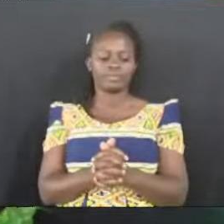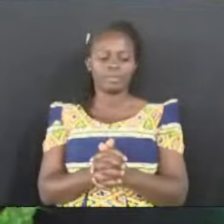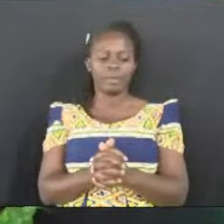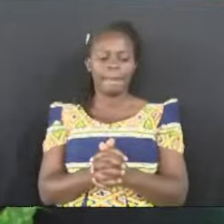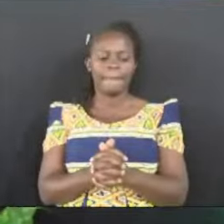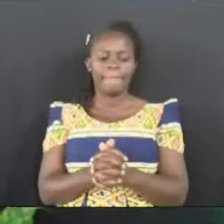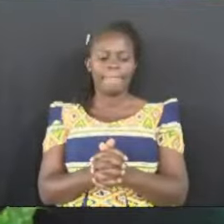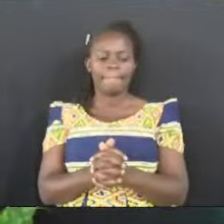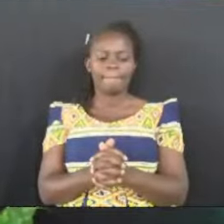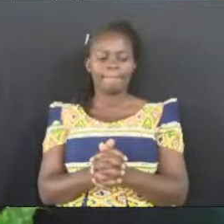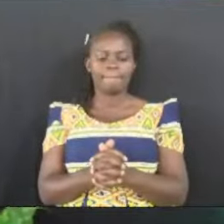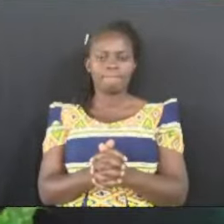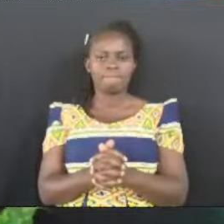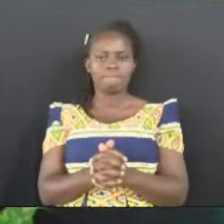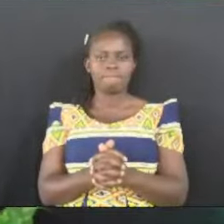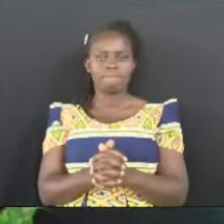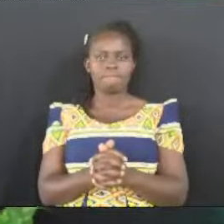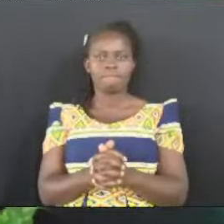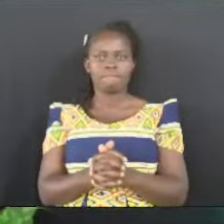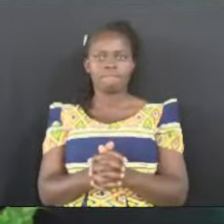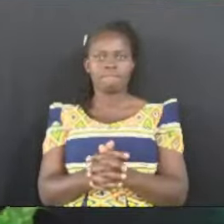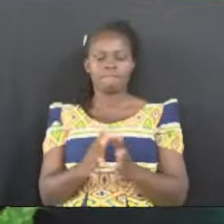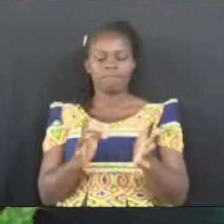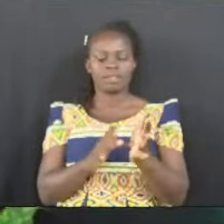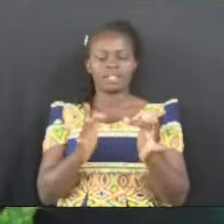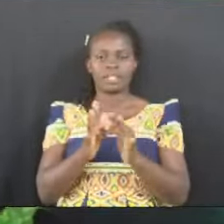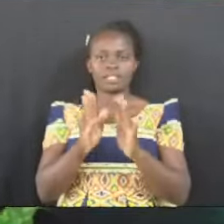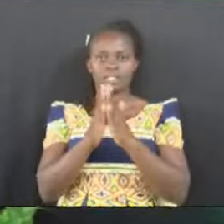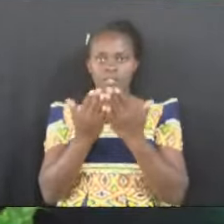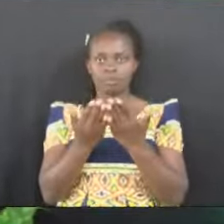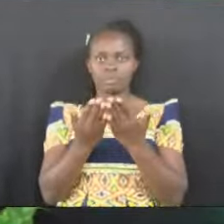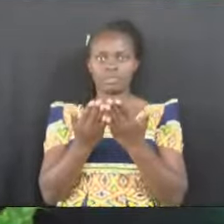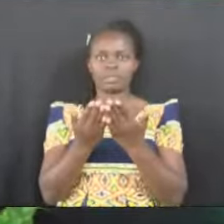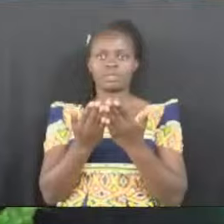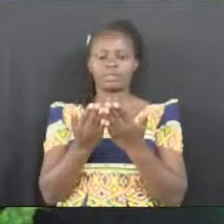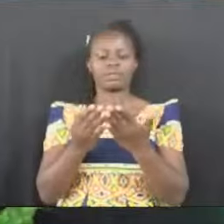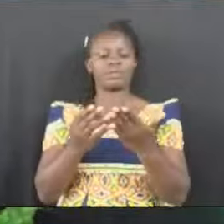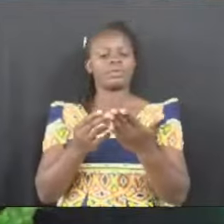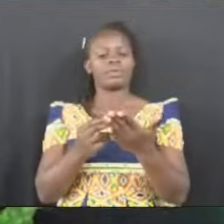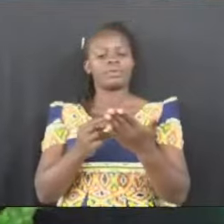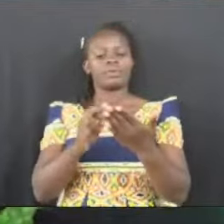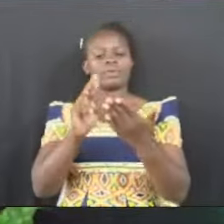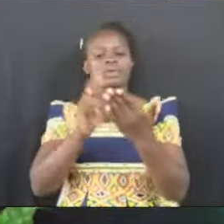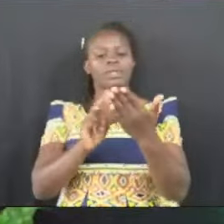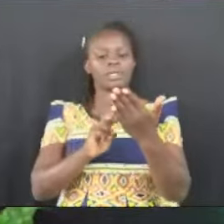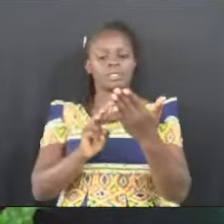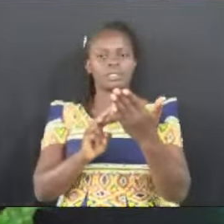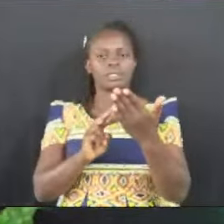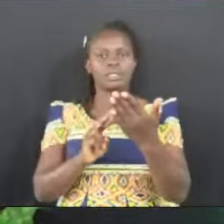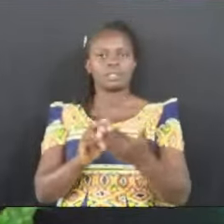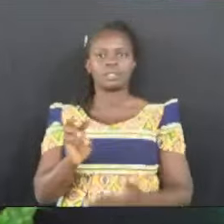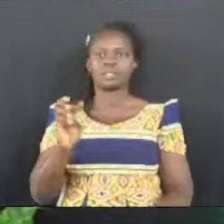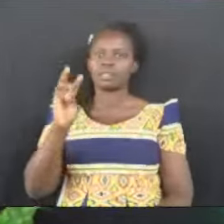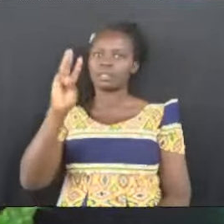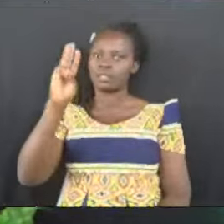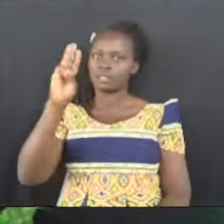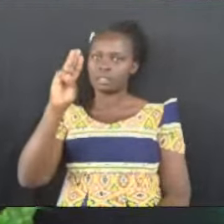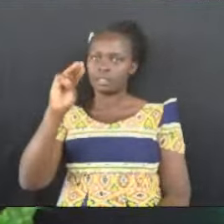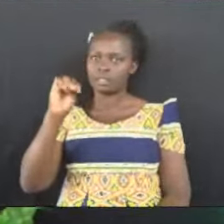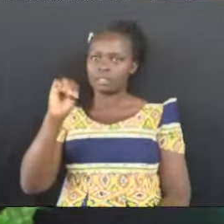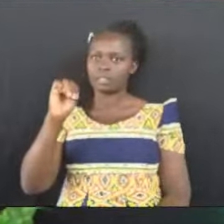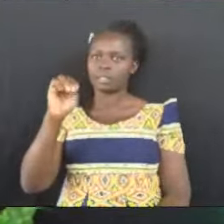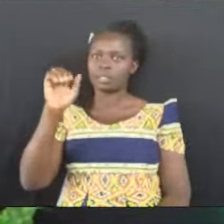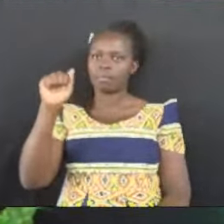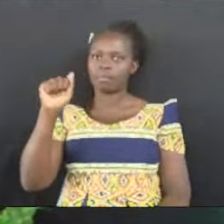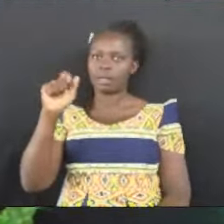And the text I will start with is Matthew 28. Now, we use this a lot when